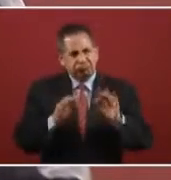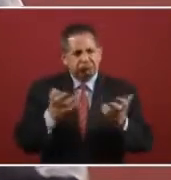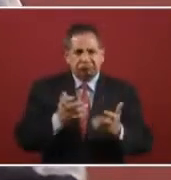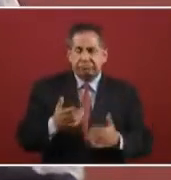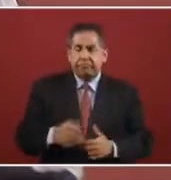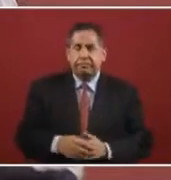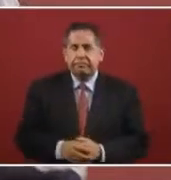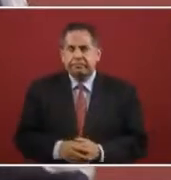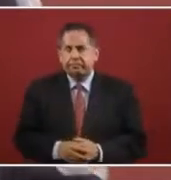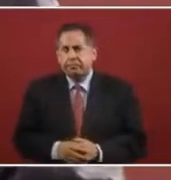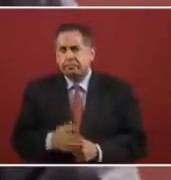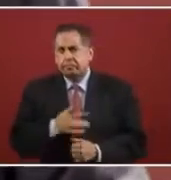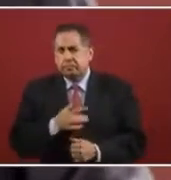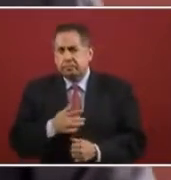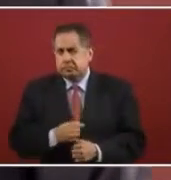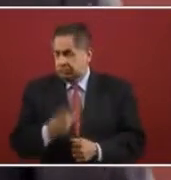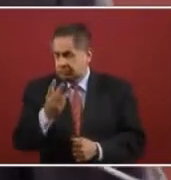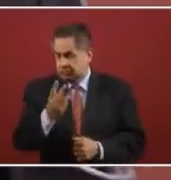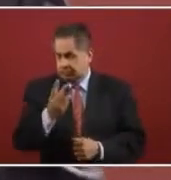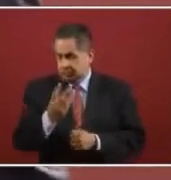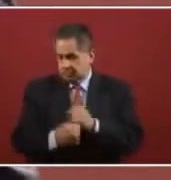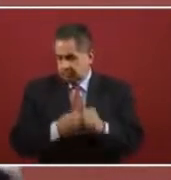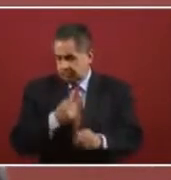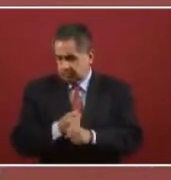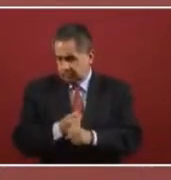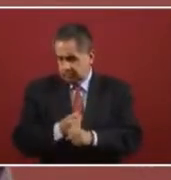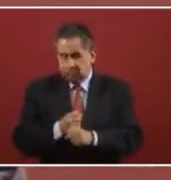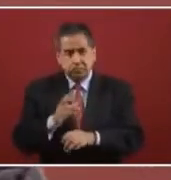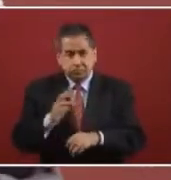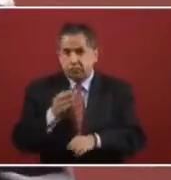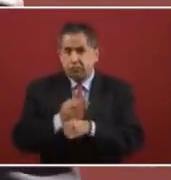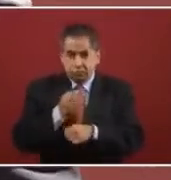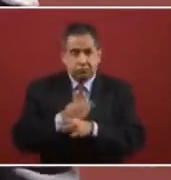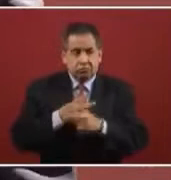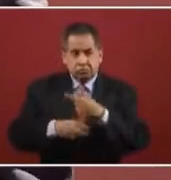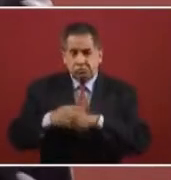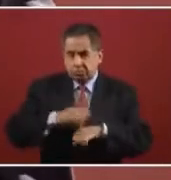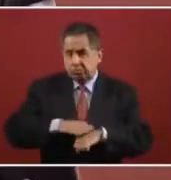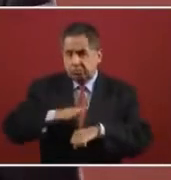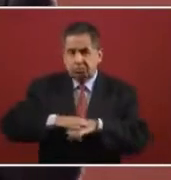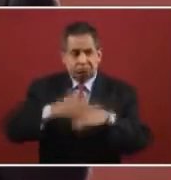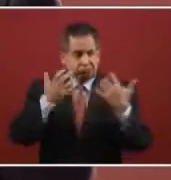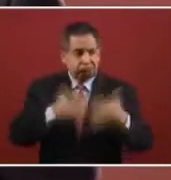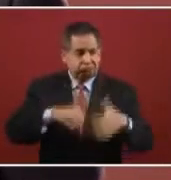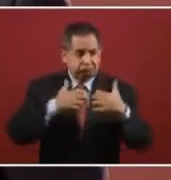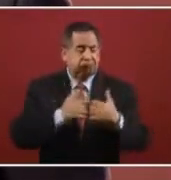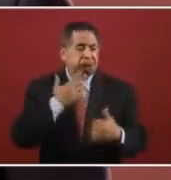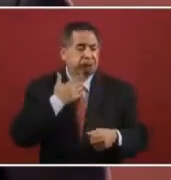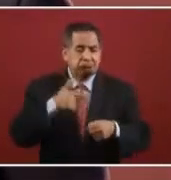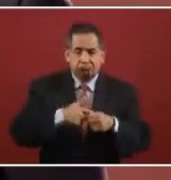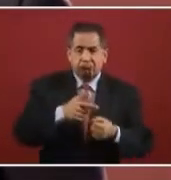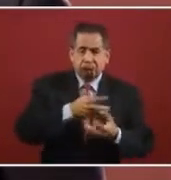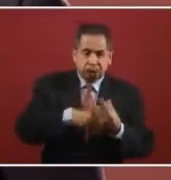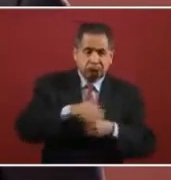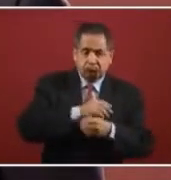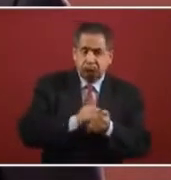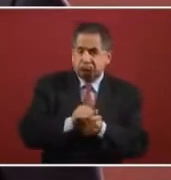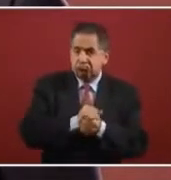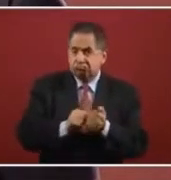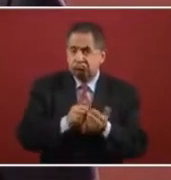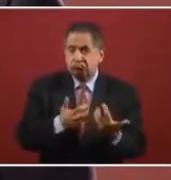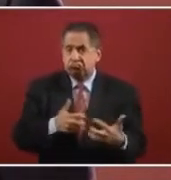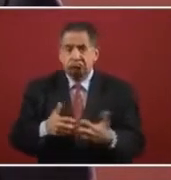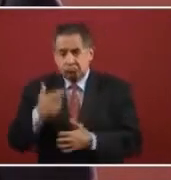gas in 3 years? It's already getting higher, the production